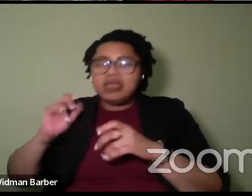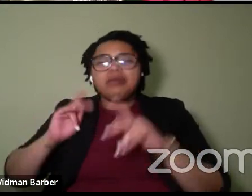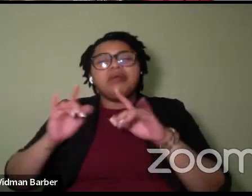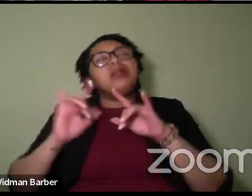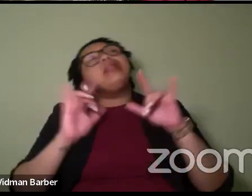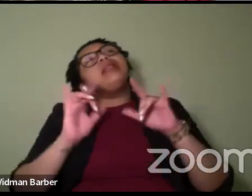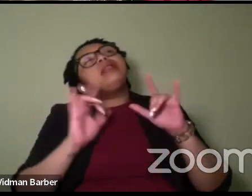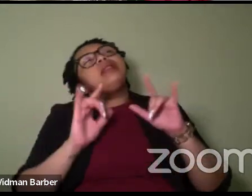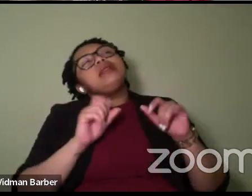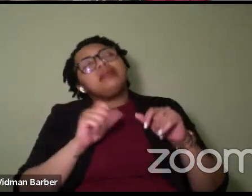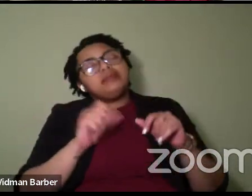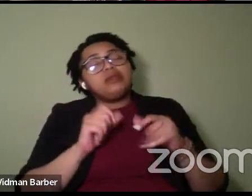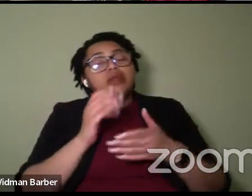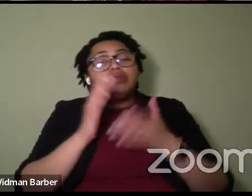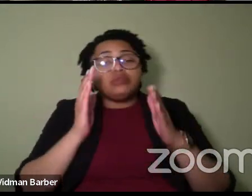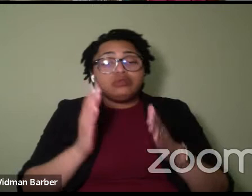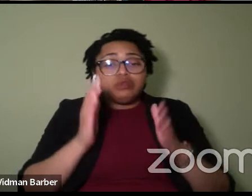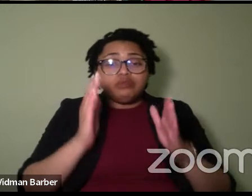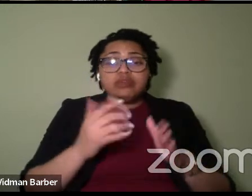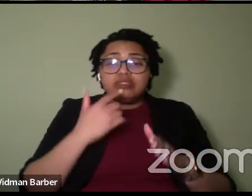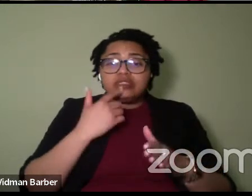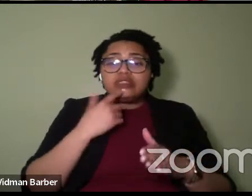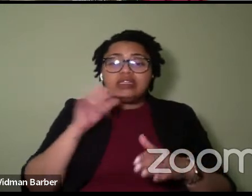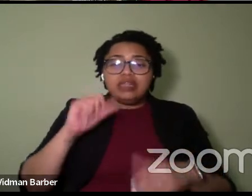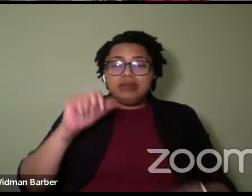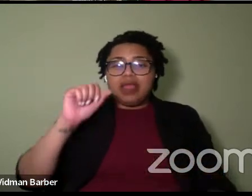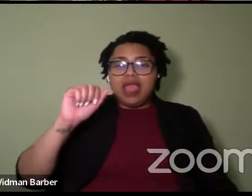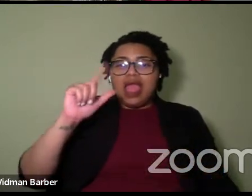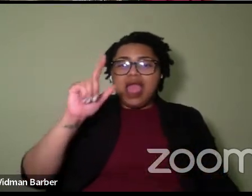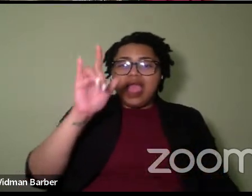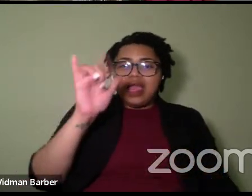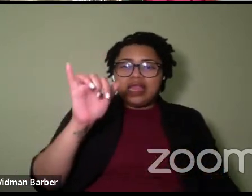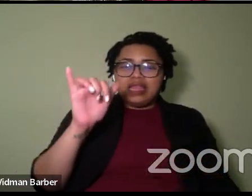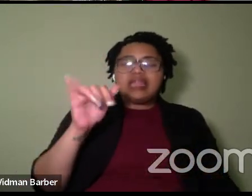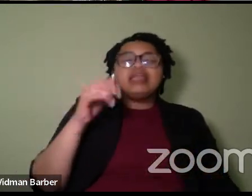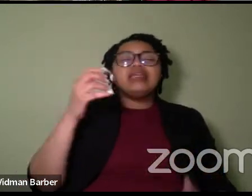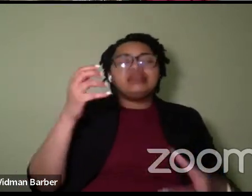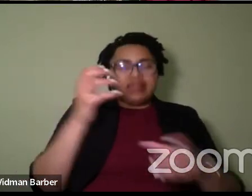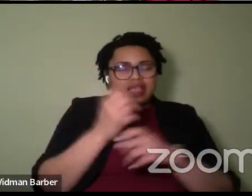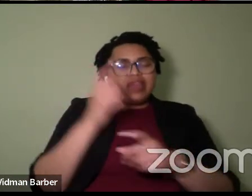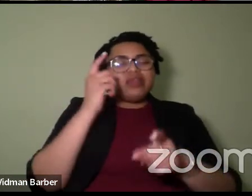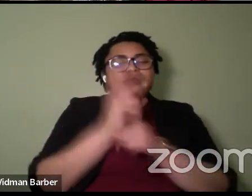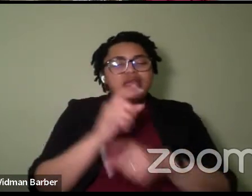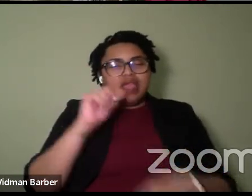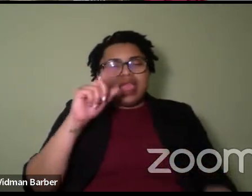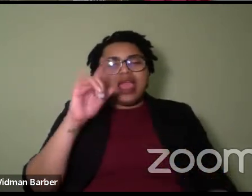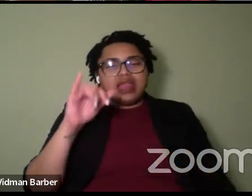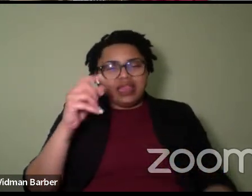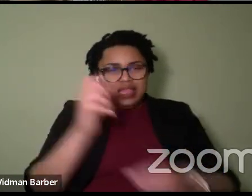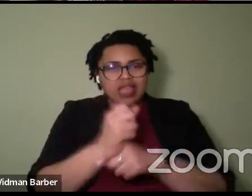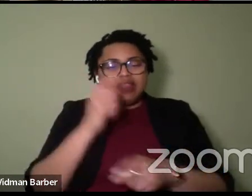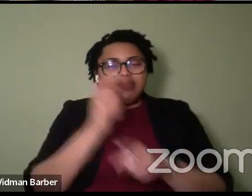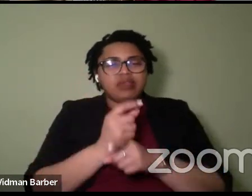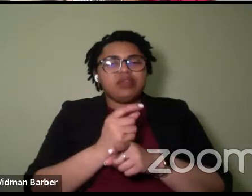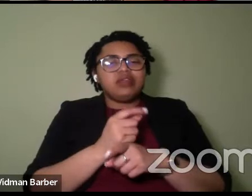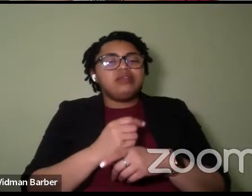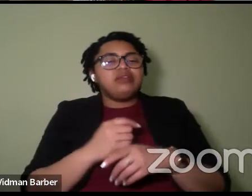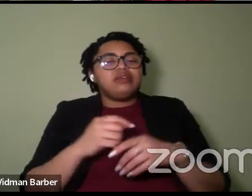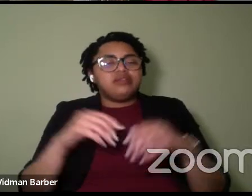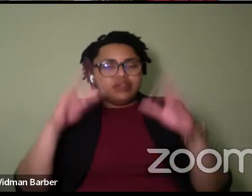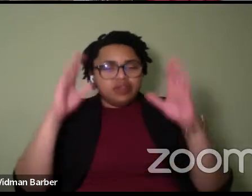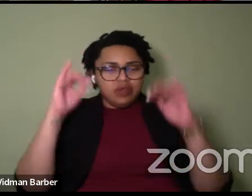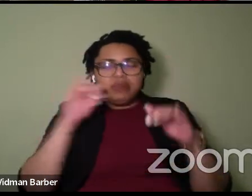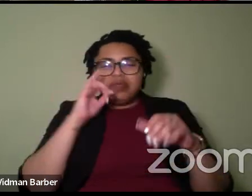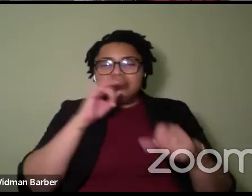Someone said, oh, yep, Allie, you got it. Hope is the commitment. Yes, thank